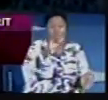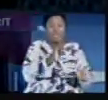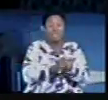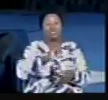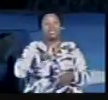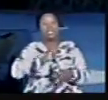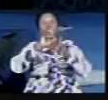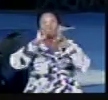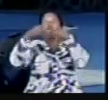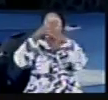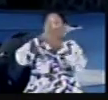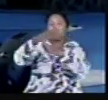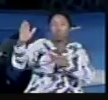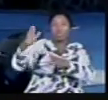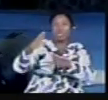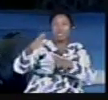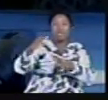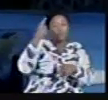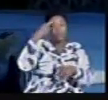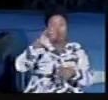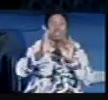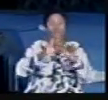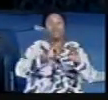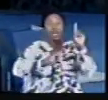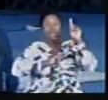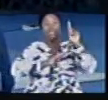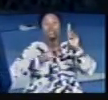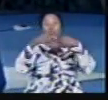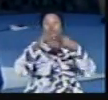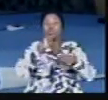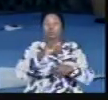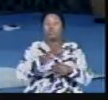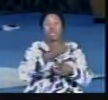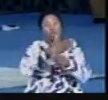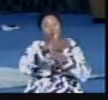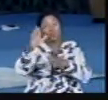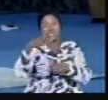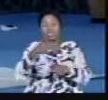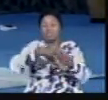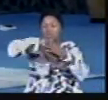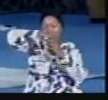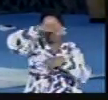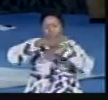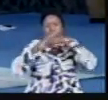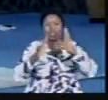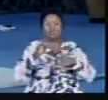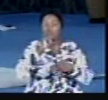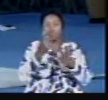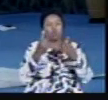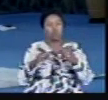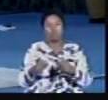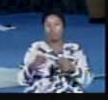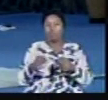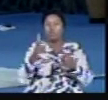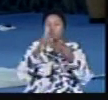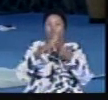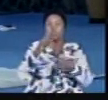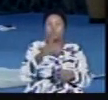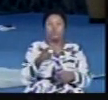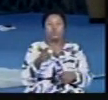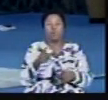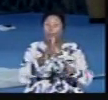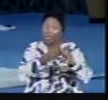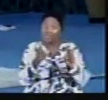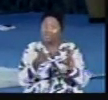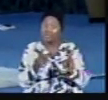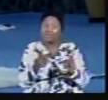For if I go not away, the Comforter will not come unto you. But if